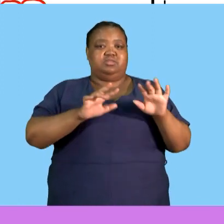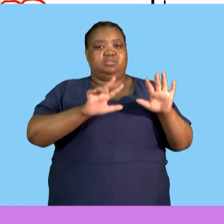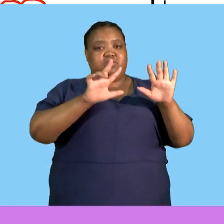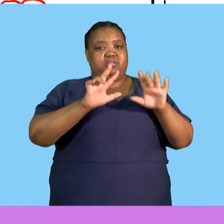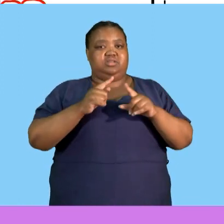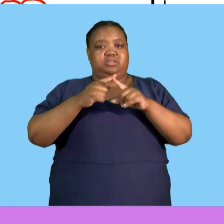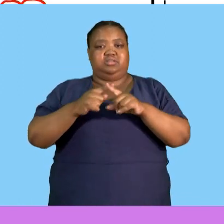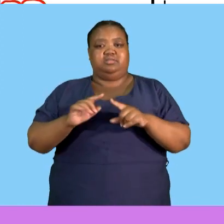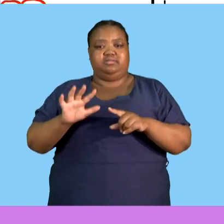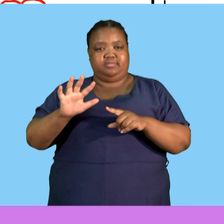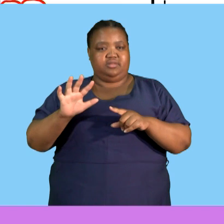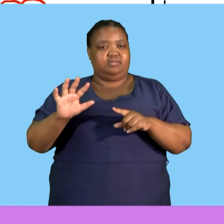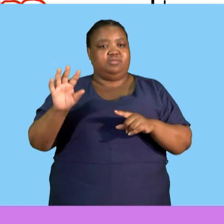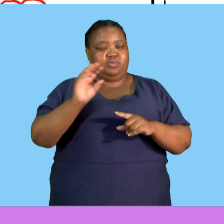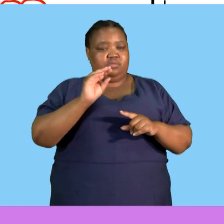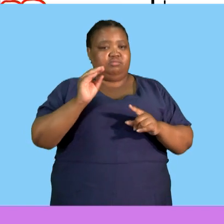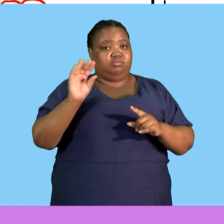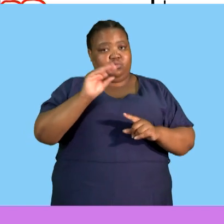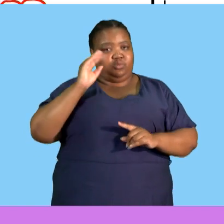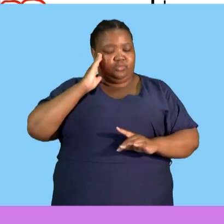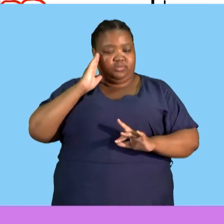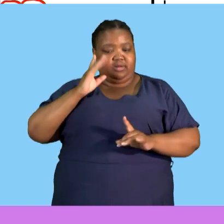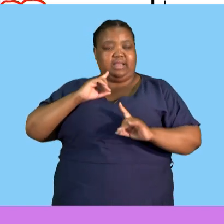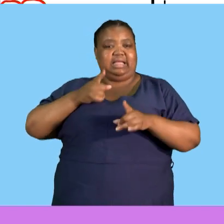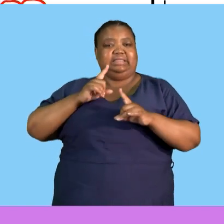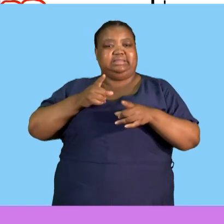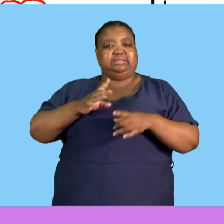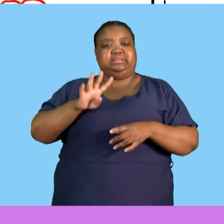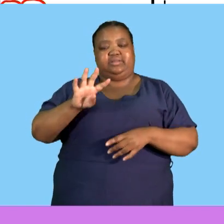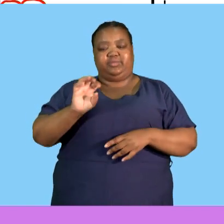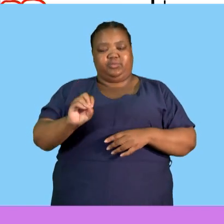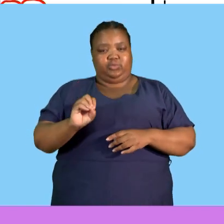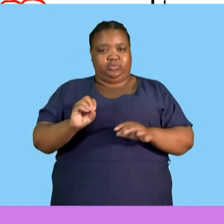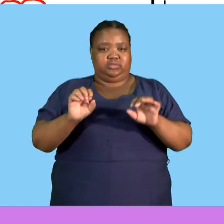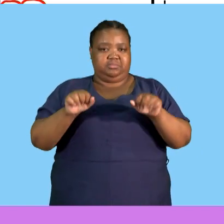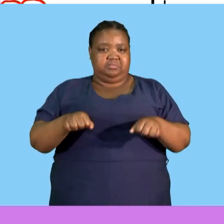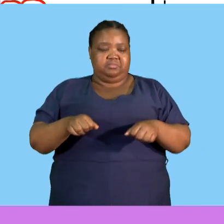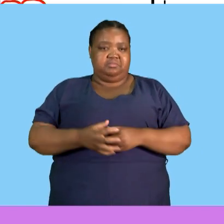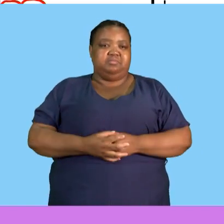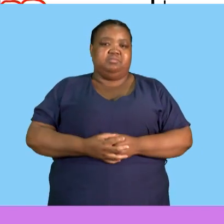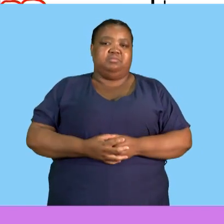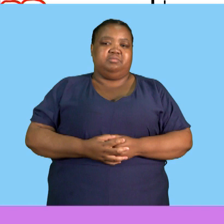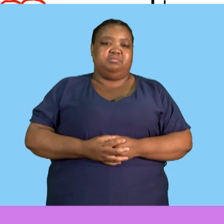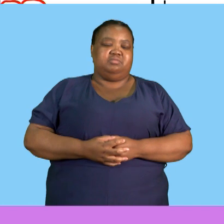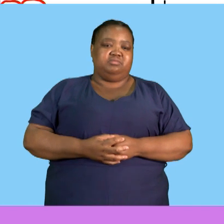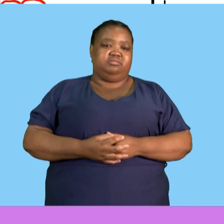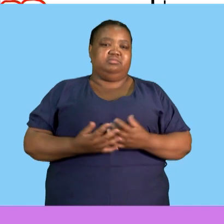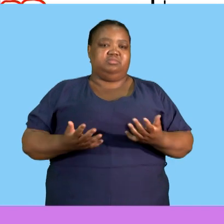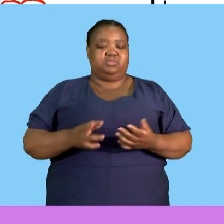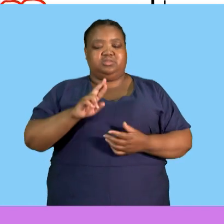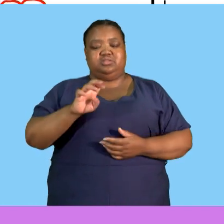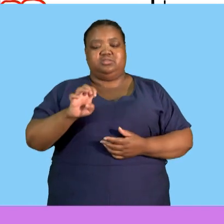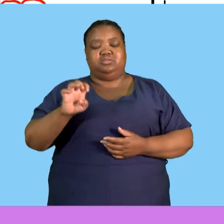5, right? Just to double check, 8 times 5, we all know, that will give us an answer of 40. So